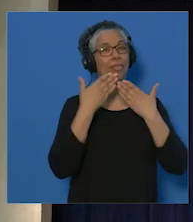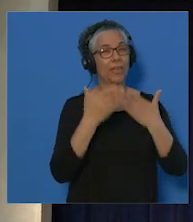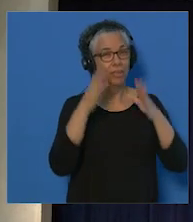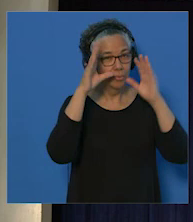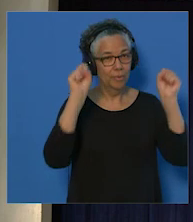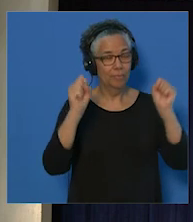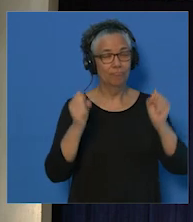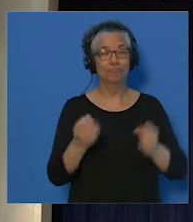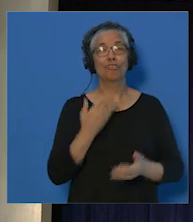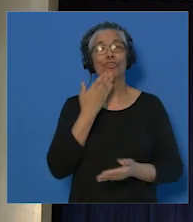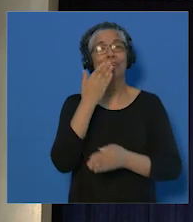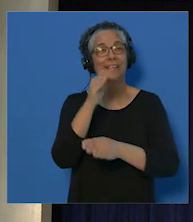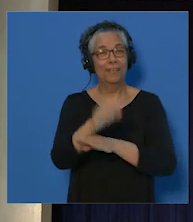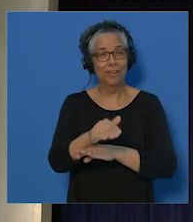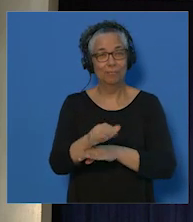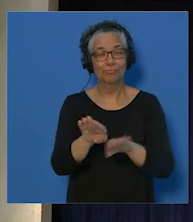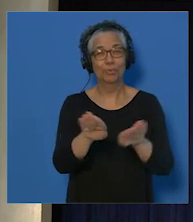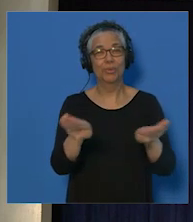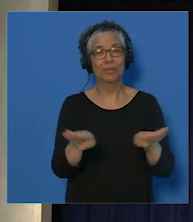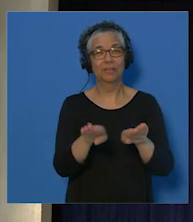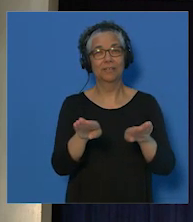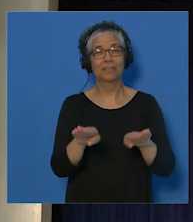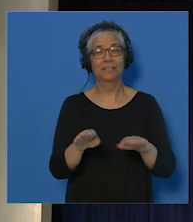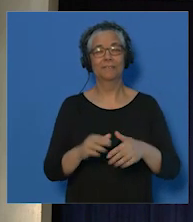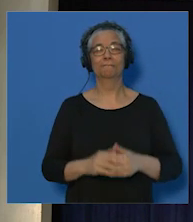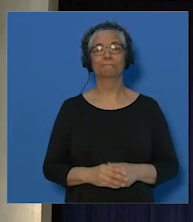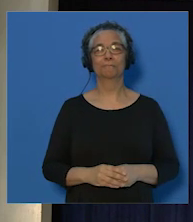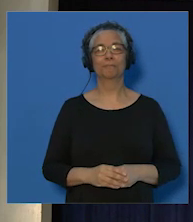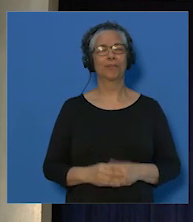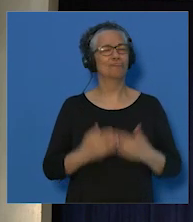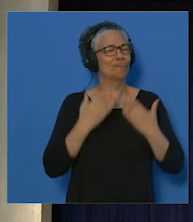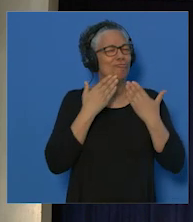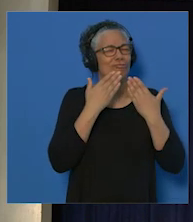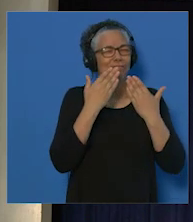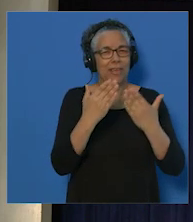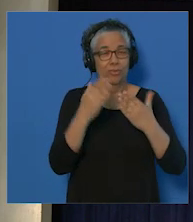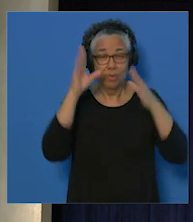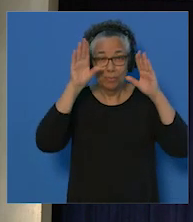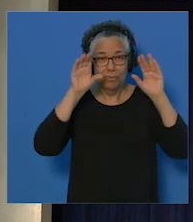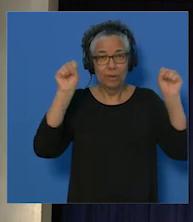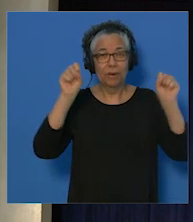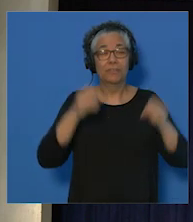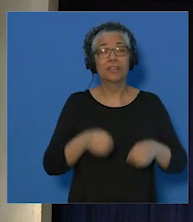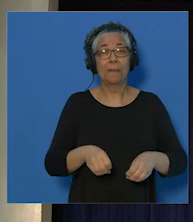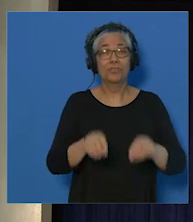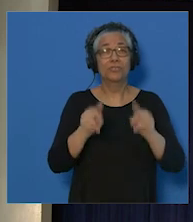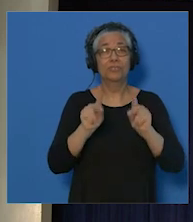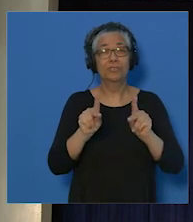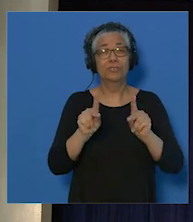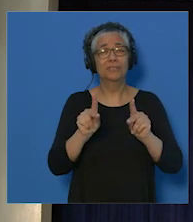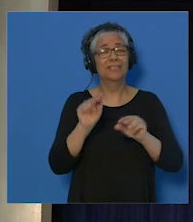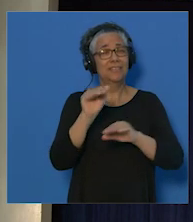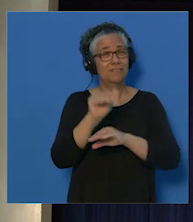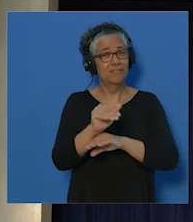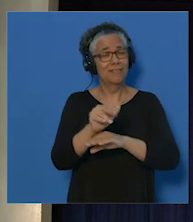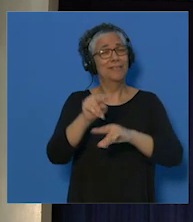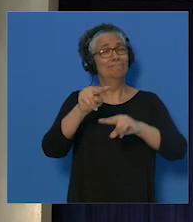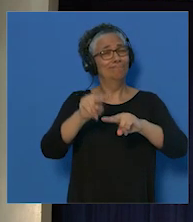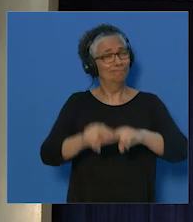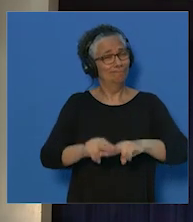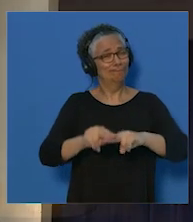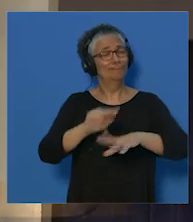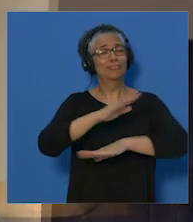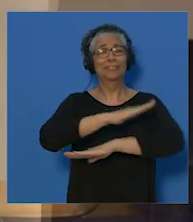evening, Bermuda. I want to give great thanks to the Premier for this opportunity that we have this evening to sit at the